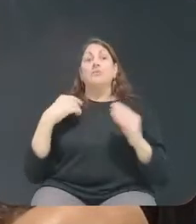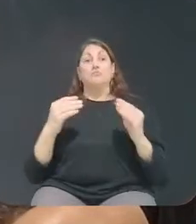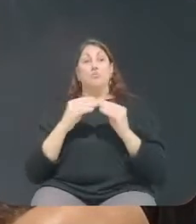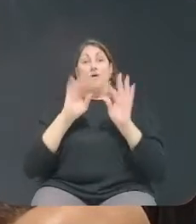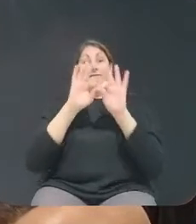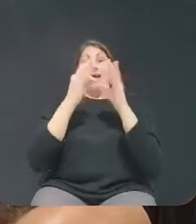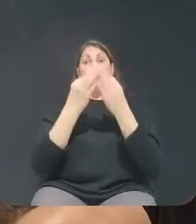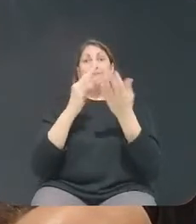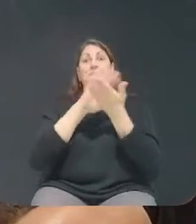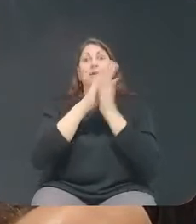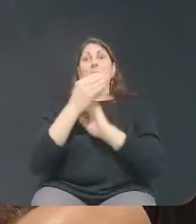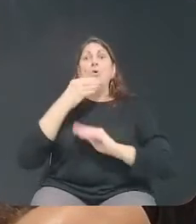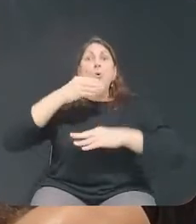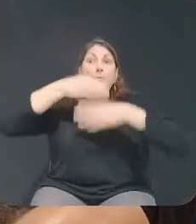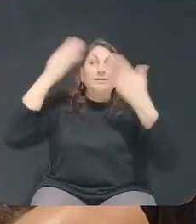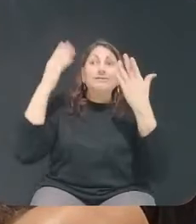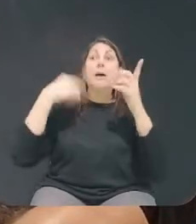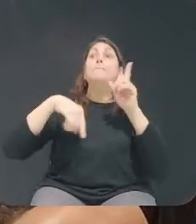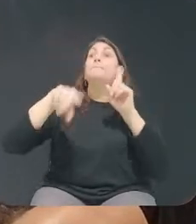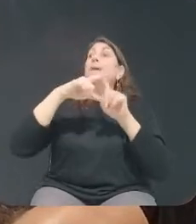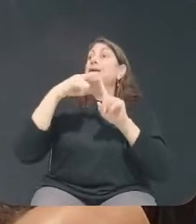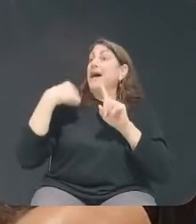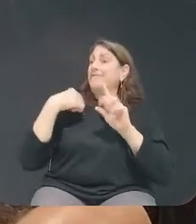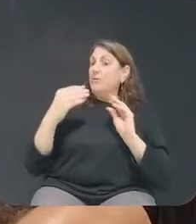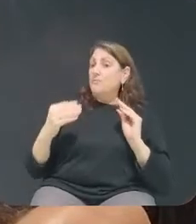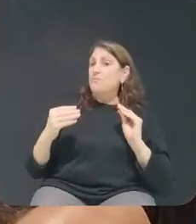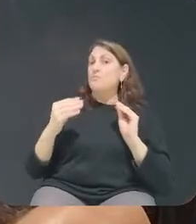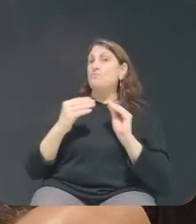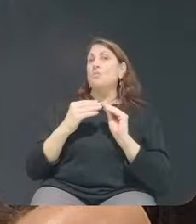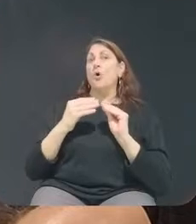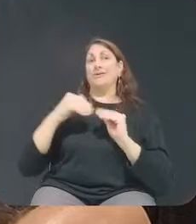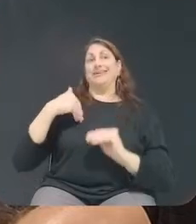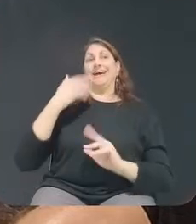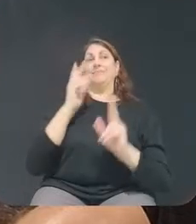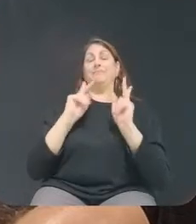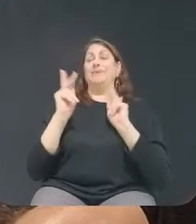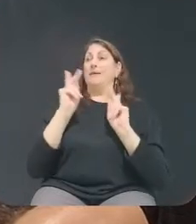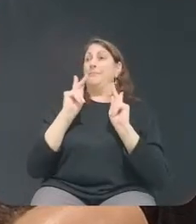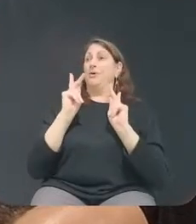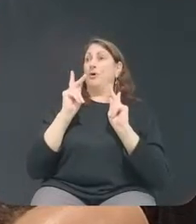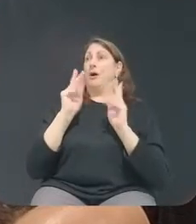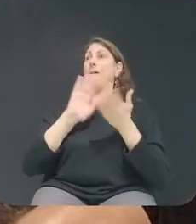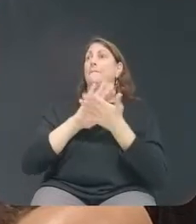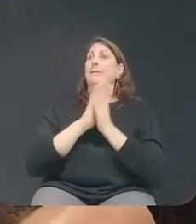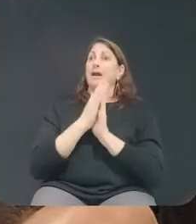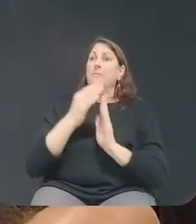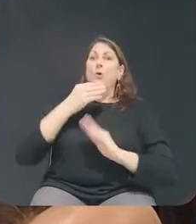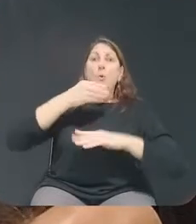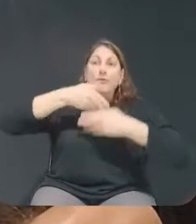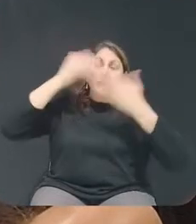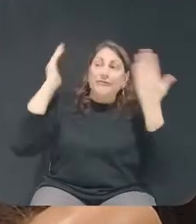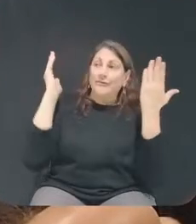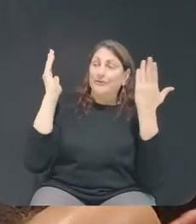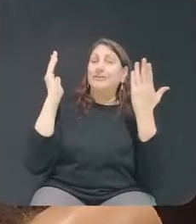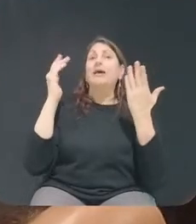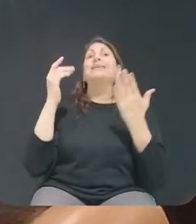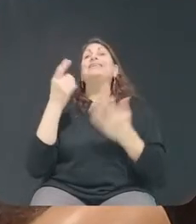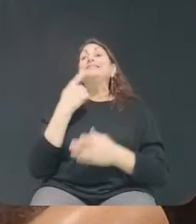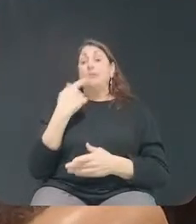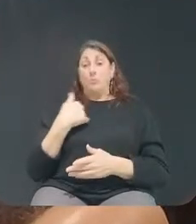quote, homeless youth. It emphasized that coordinating city efforts with other current and potential partners was